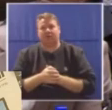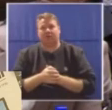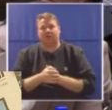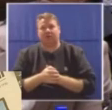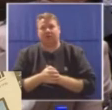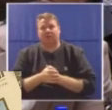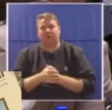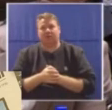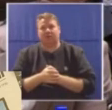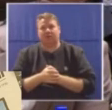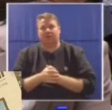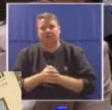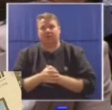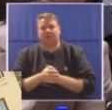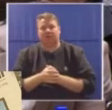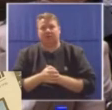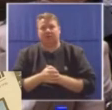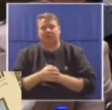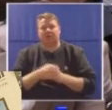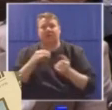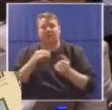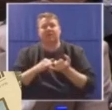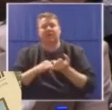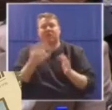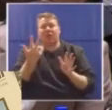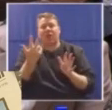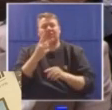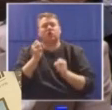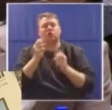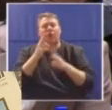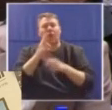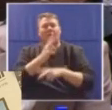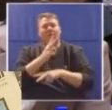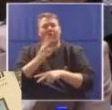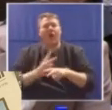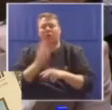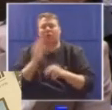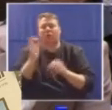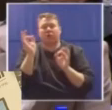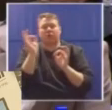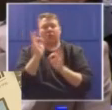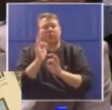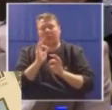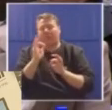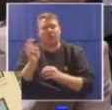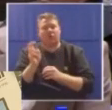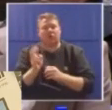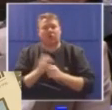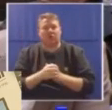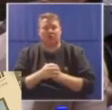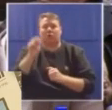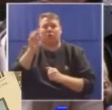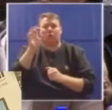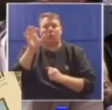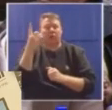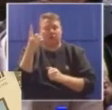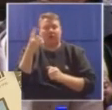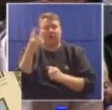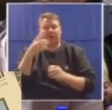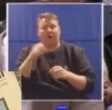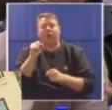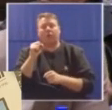9 and 10 too ghastly to contemplate. Now, Mr. President, the North Gauteng High Court found that it is clear that whatever, and I quote, it is